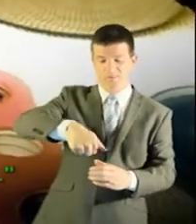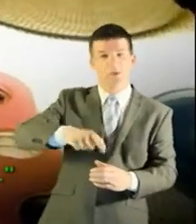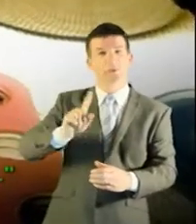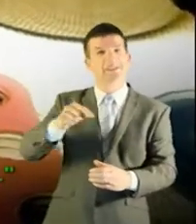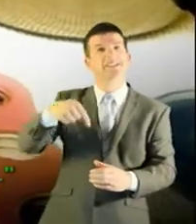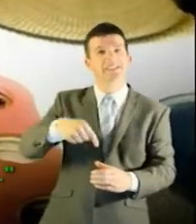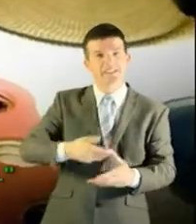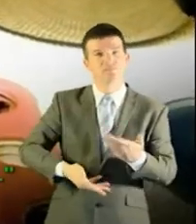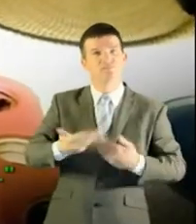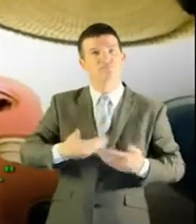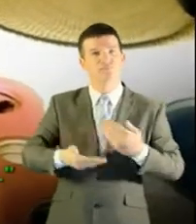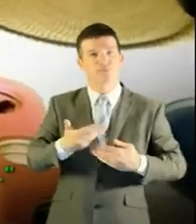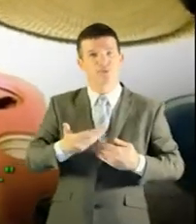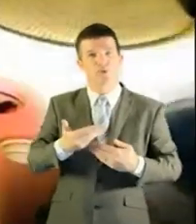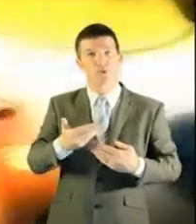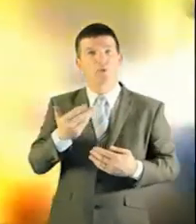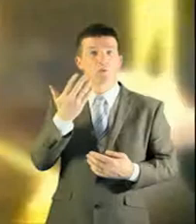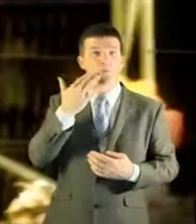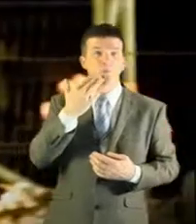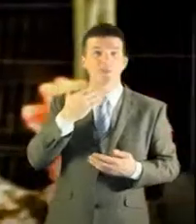sell-by date in January 2013.